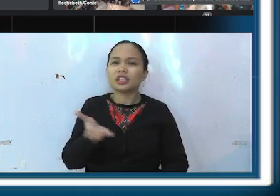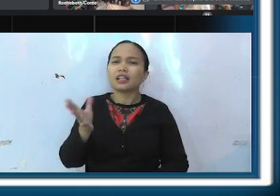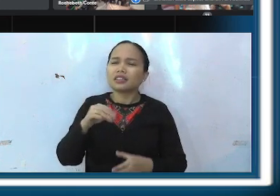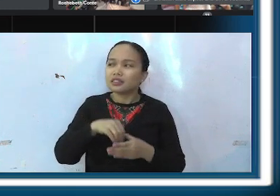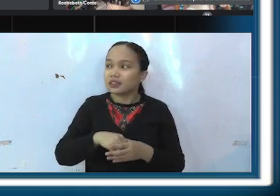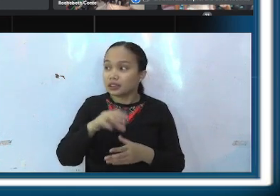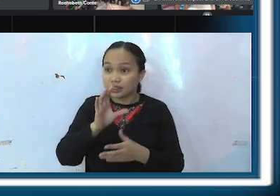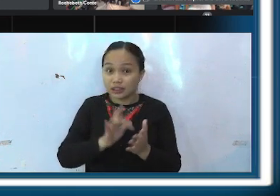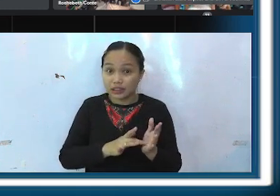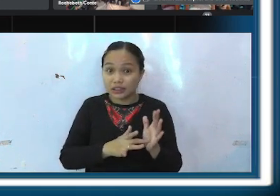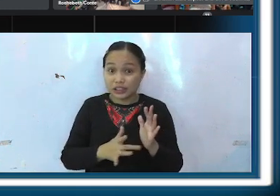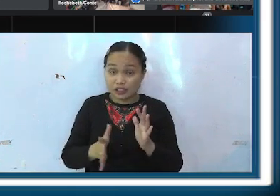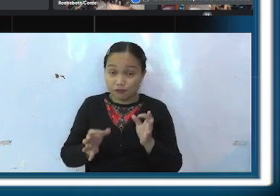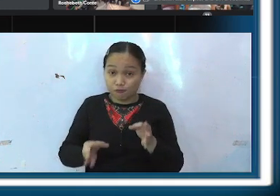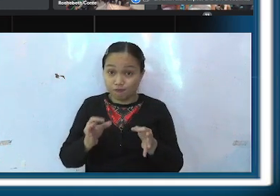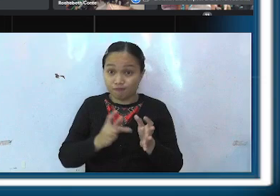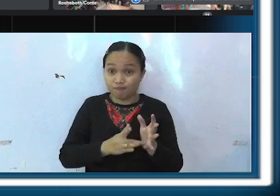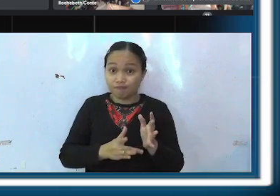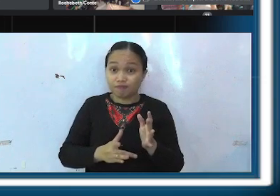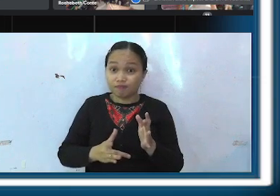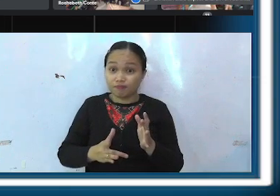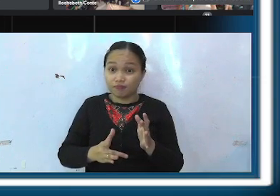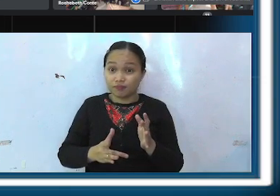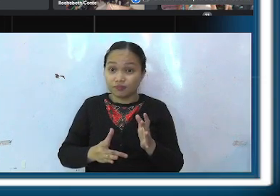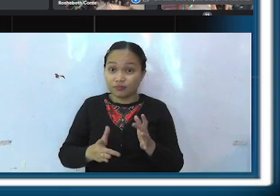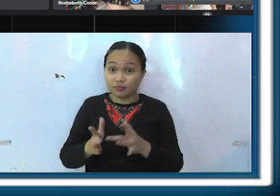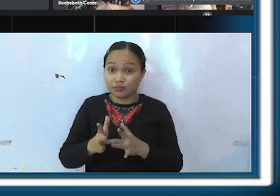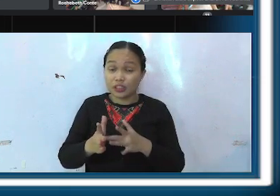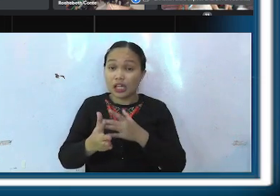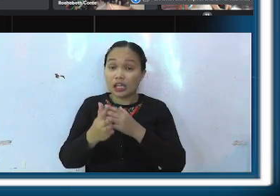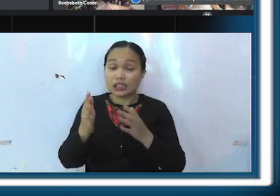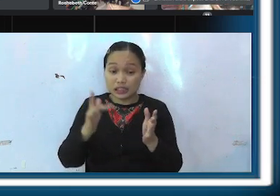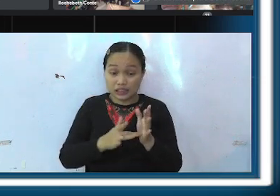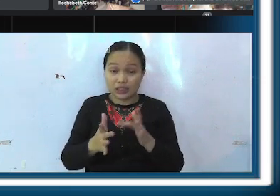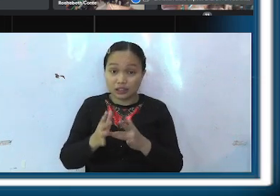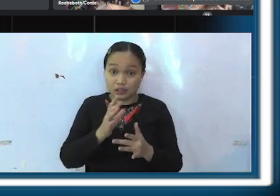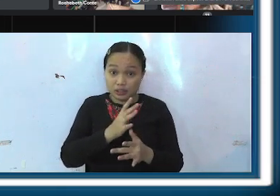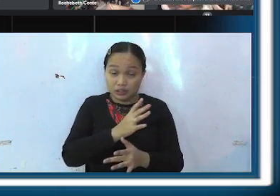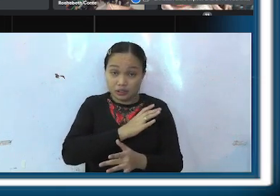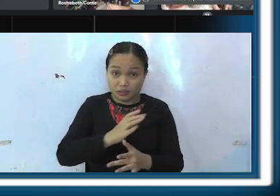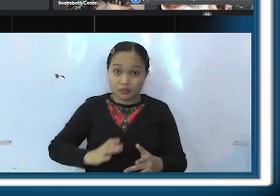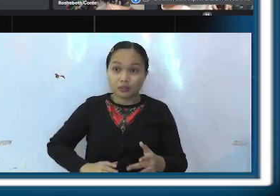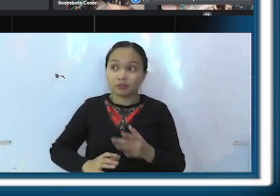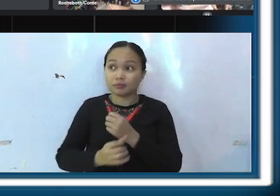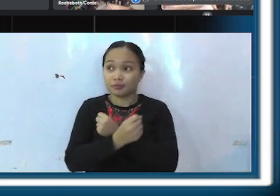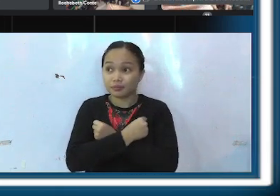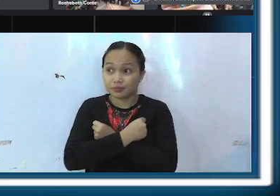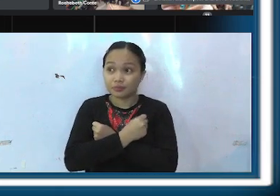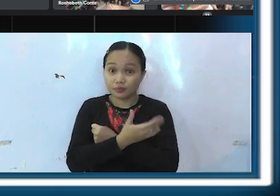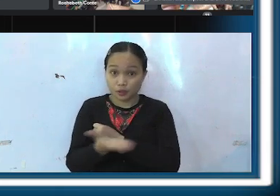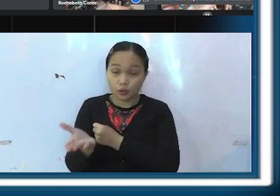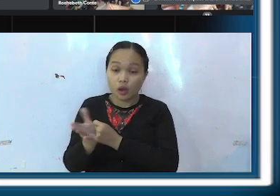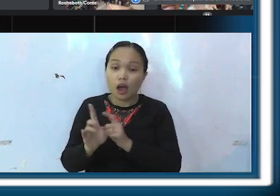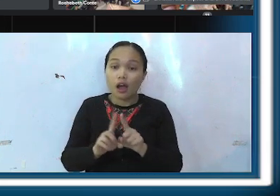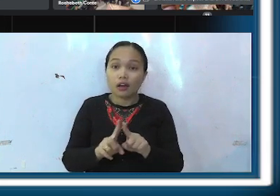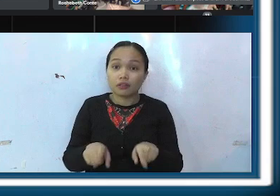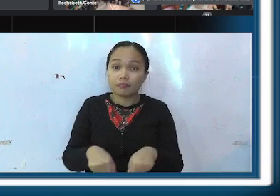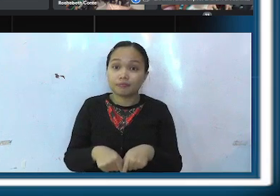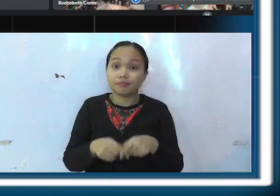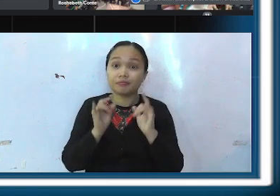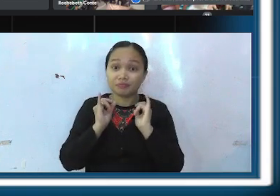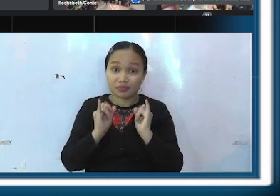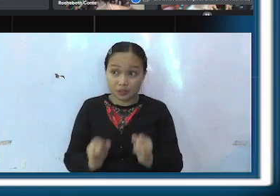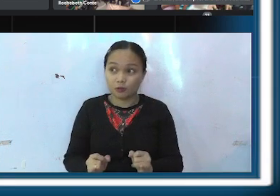Jesus Christ loves you. That's right. He loves you as the individual, not as the